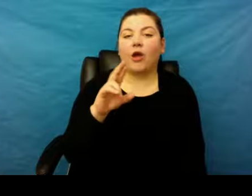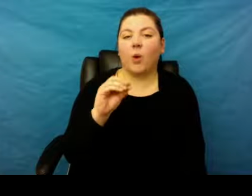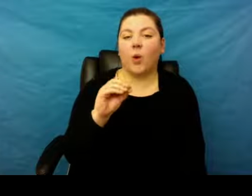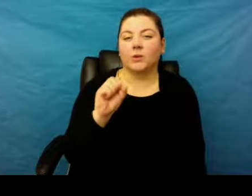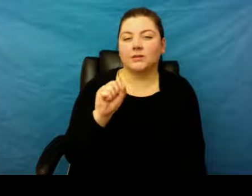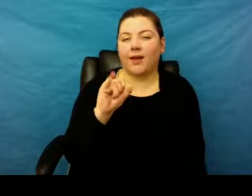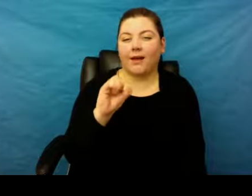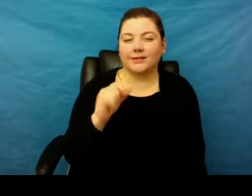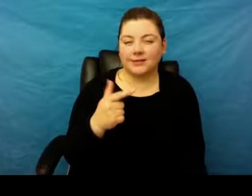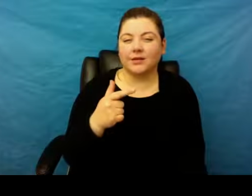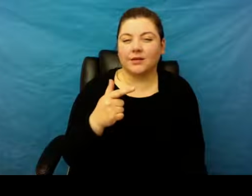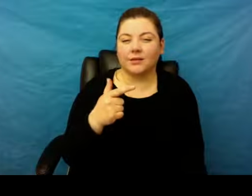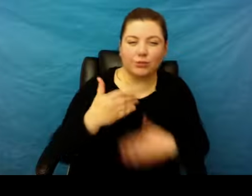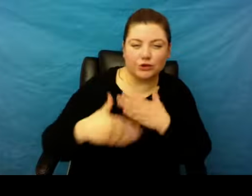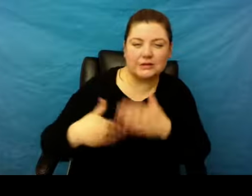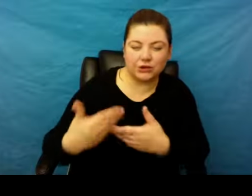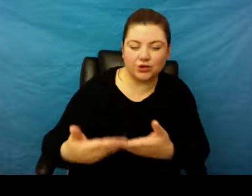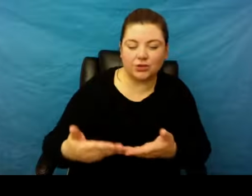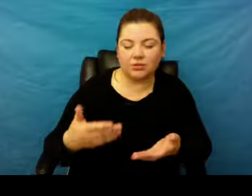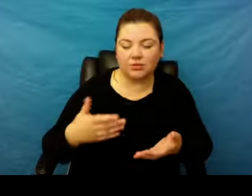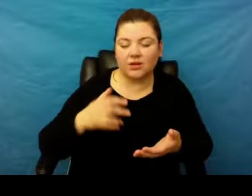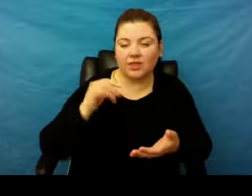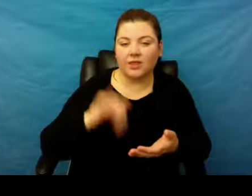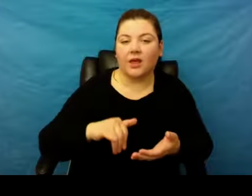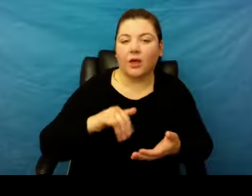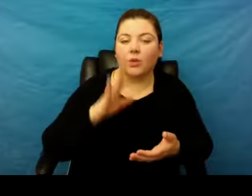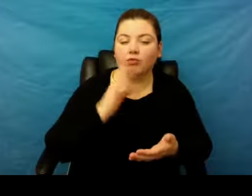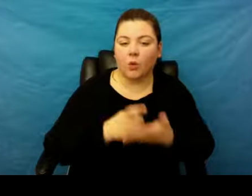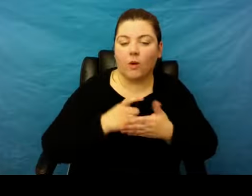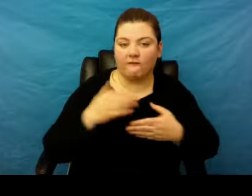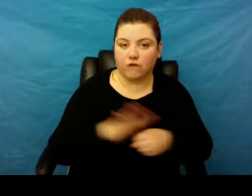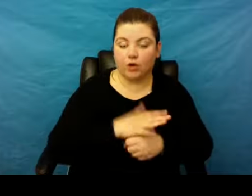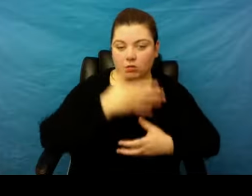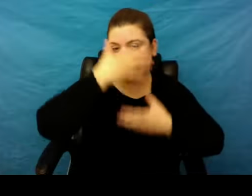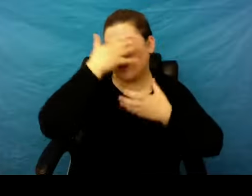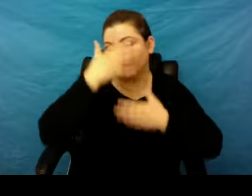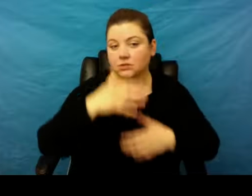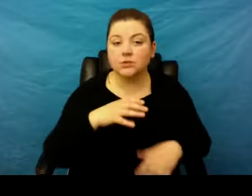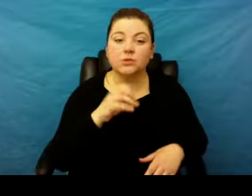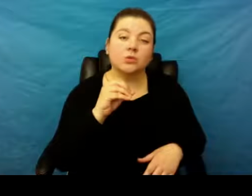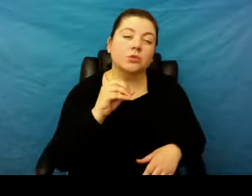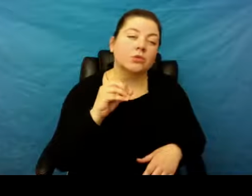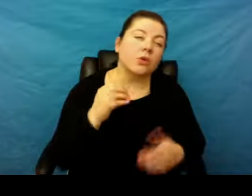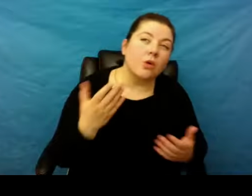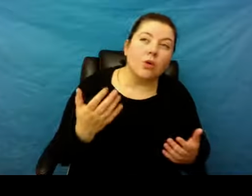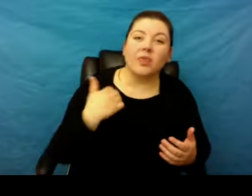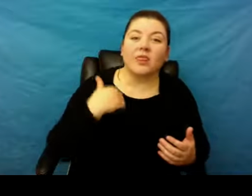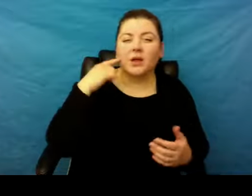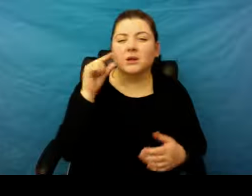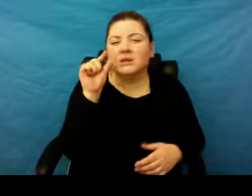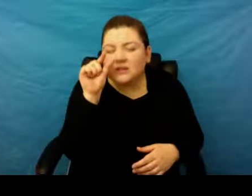using N95 masks. So the direct answer to your question is there's probably a small amount of airborne